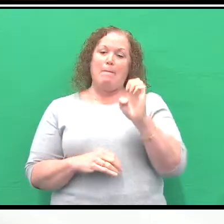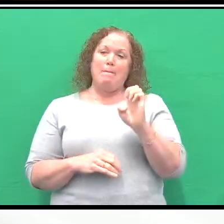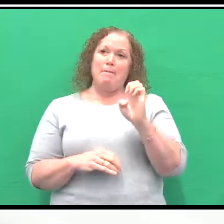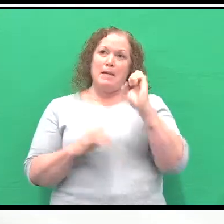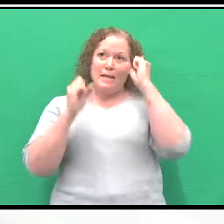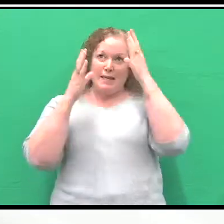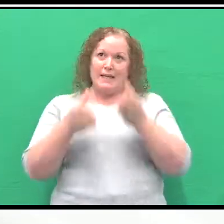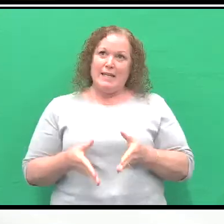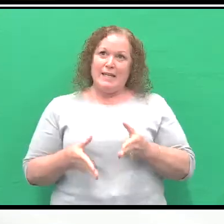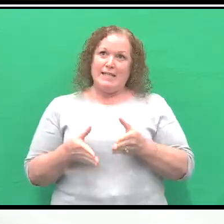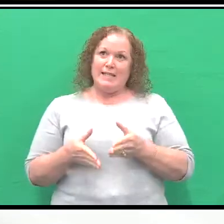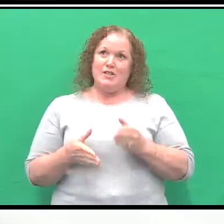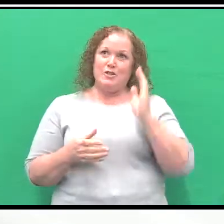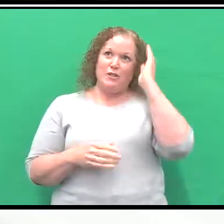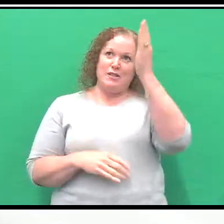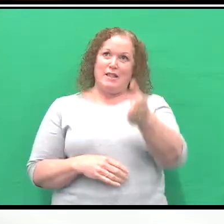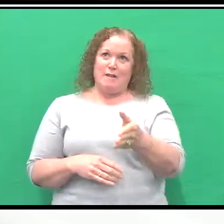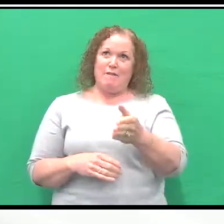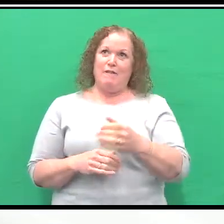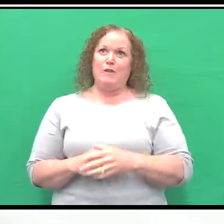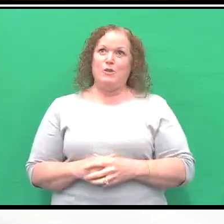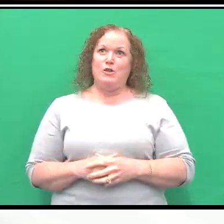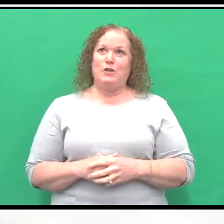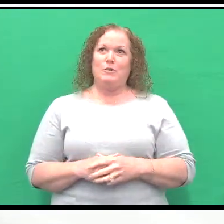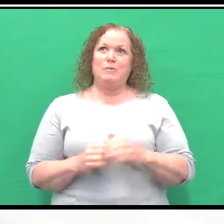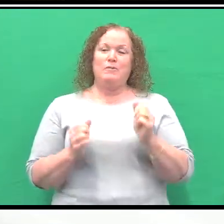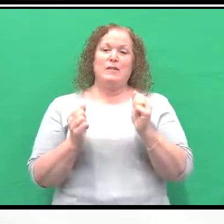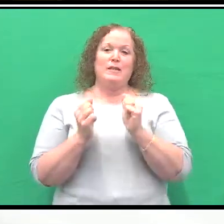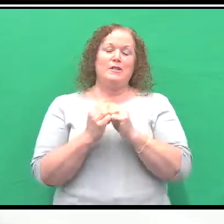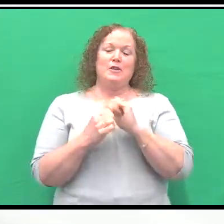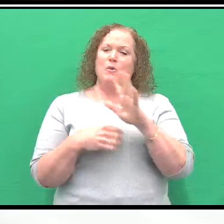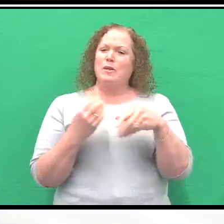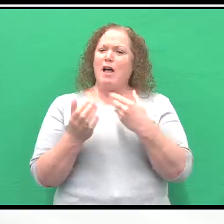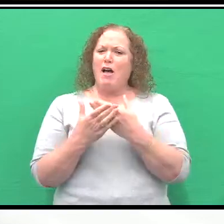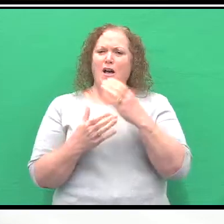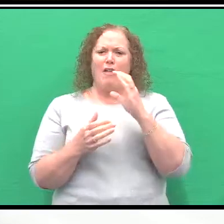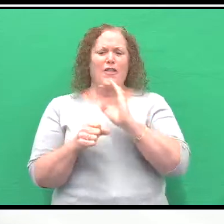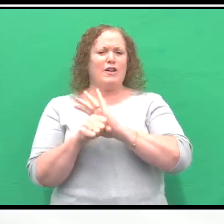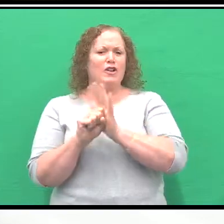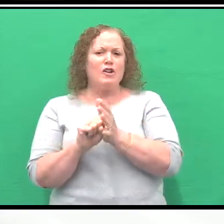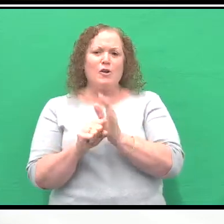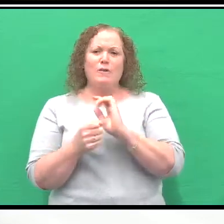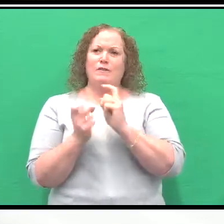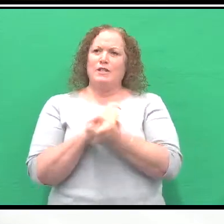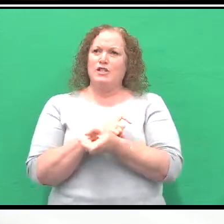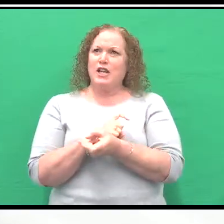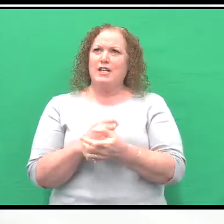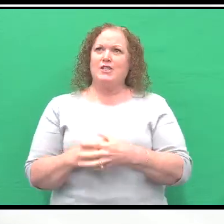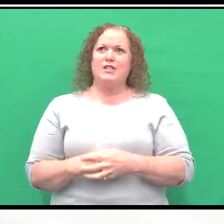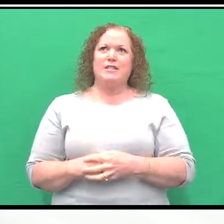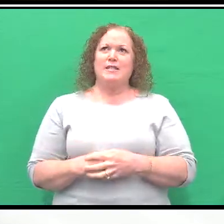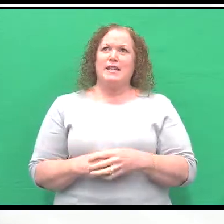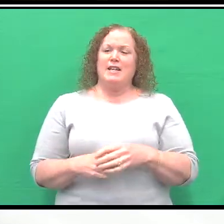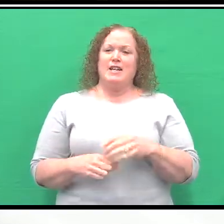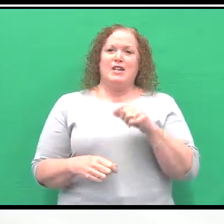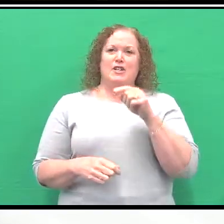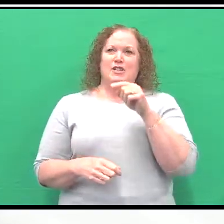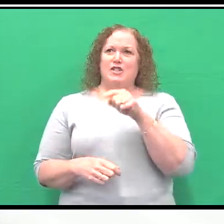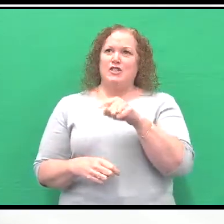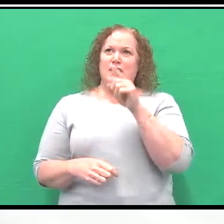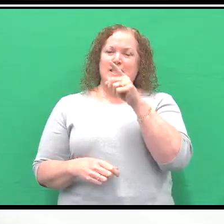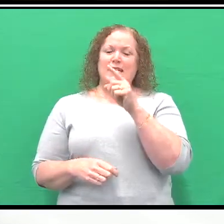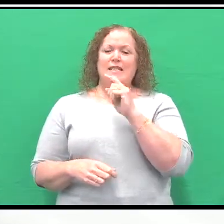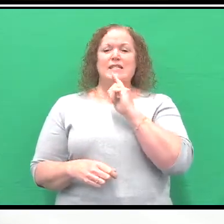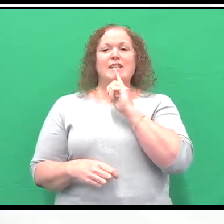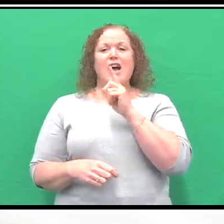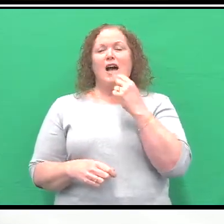future. Just recently, with all of the changes during COVID, she has stepped up to the plate and she is our PPE,